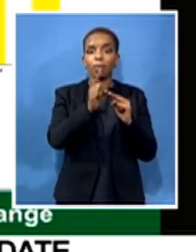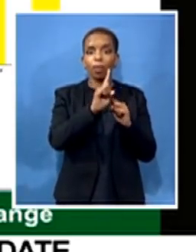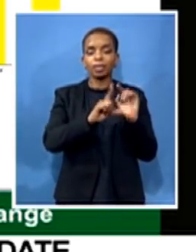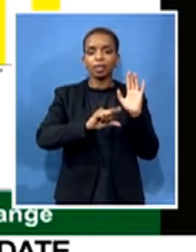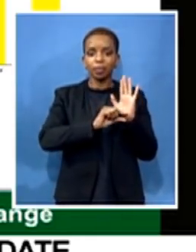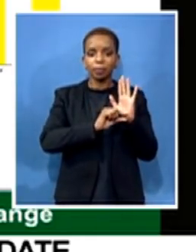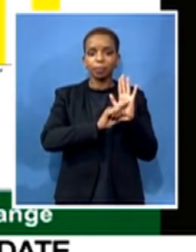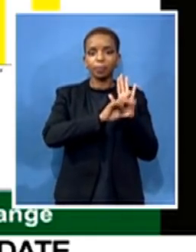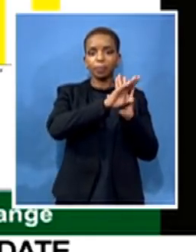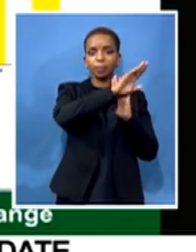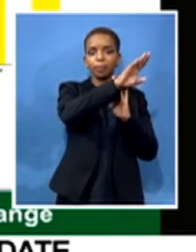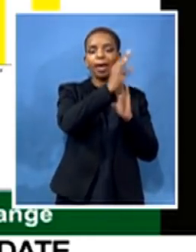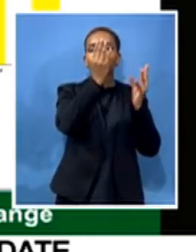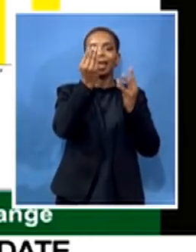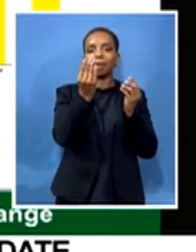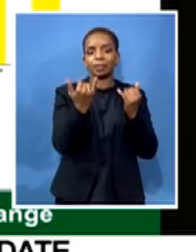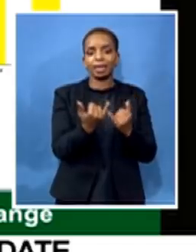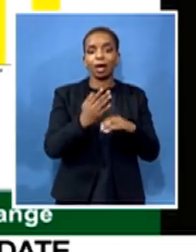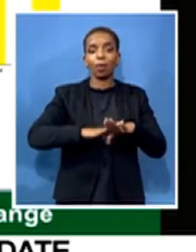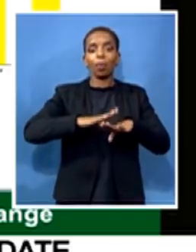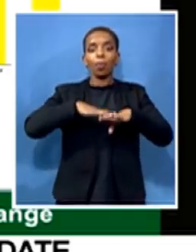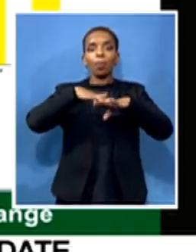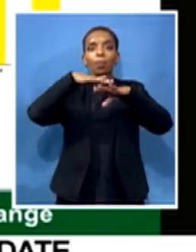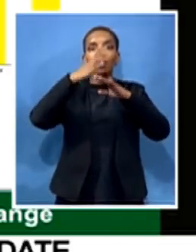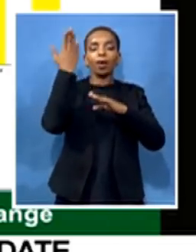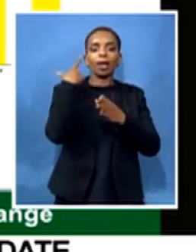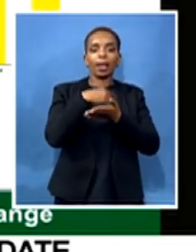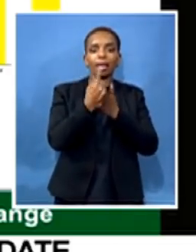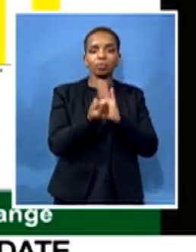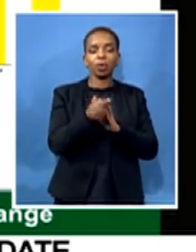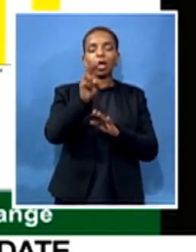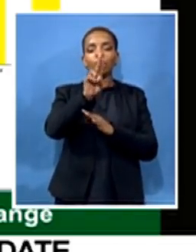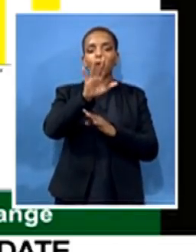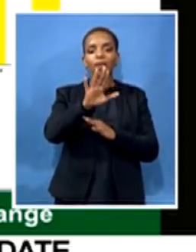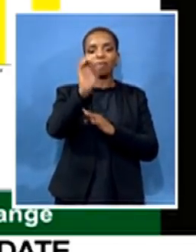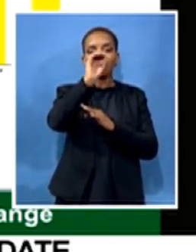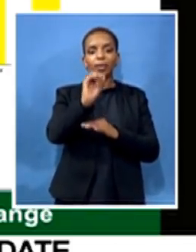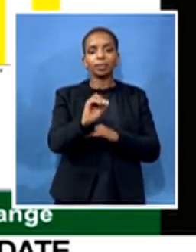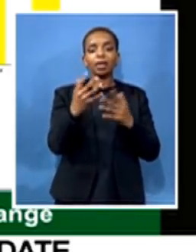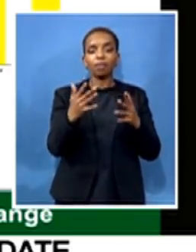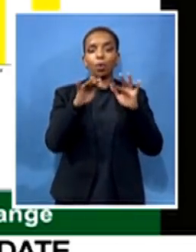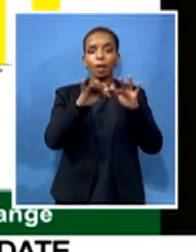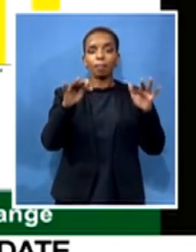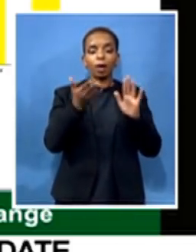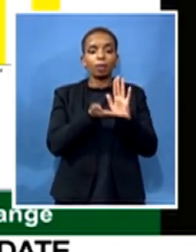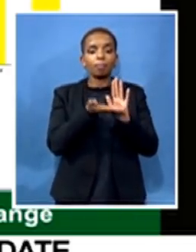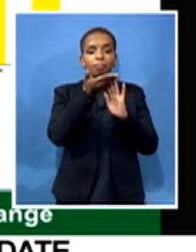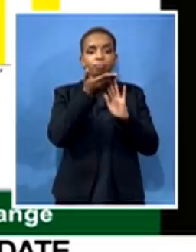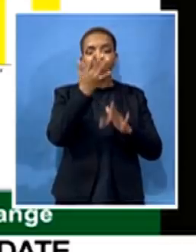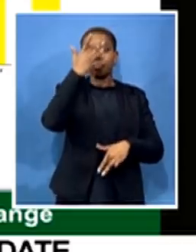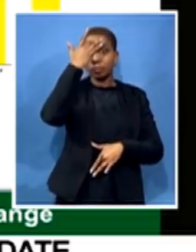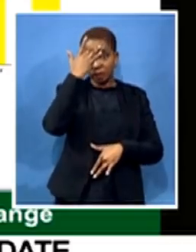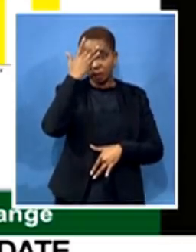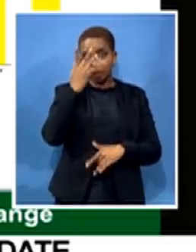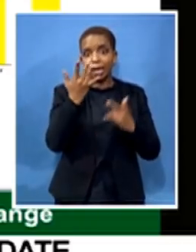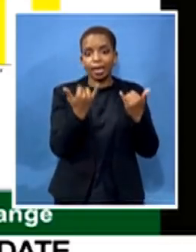for almost 25% of the increase, and that these last 2 weeks now would be